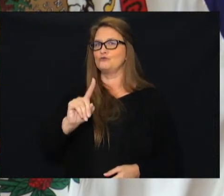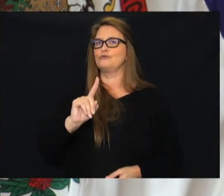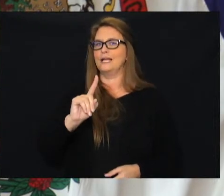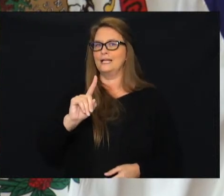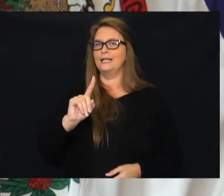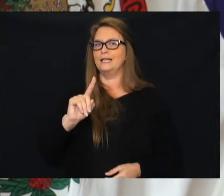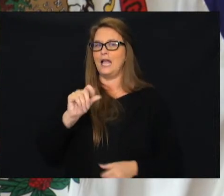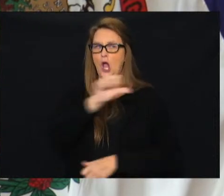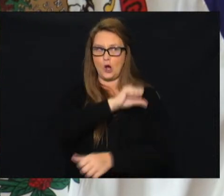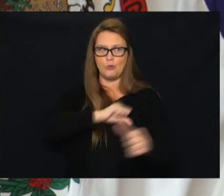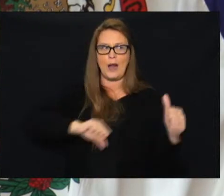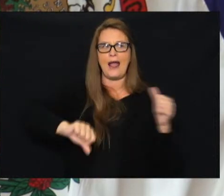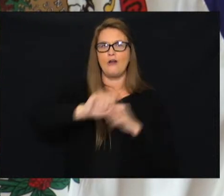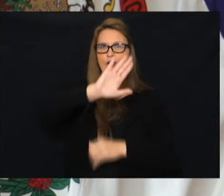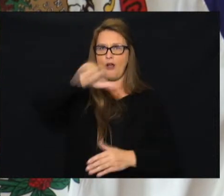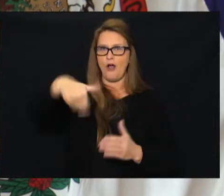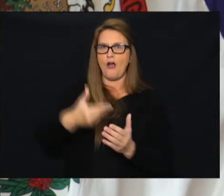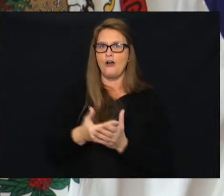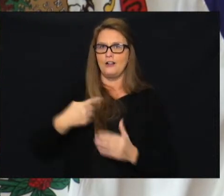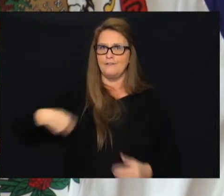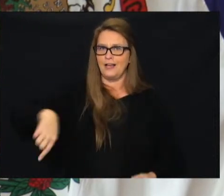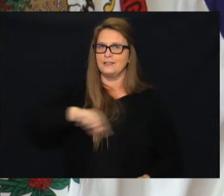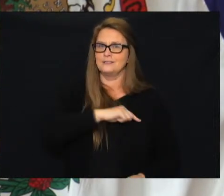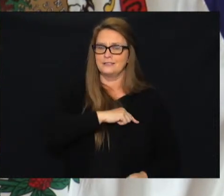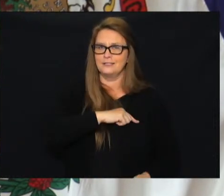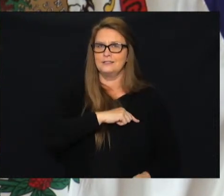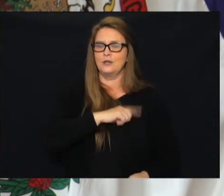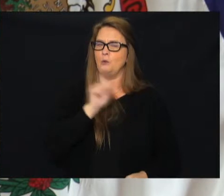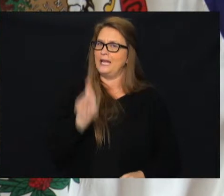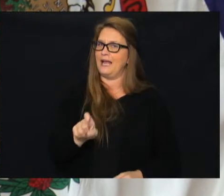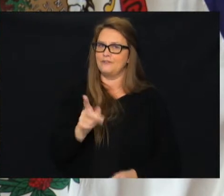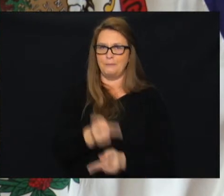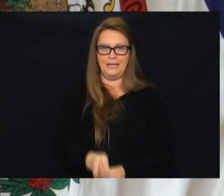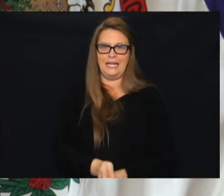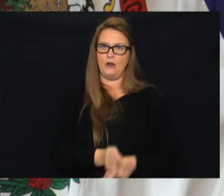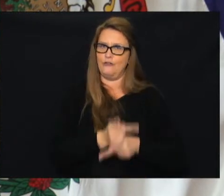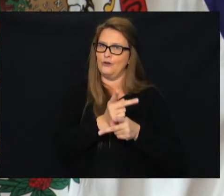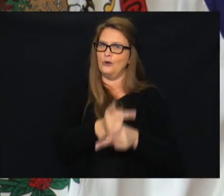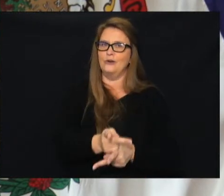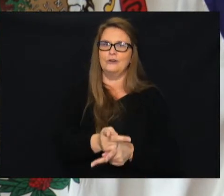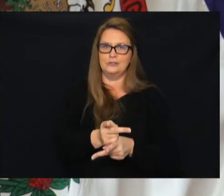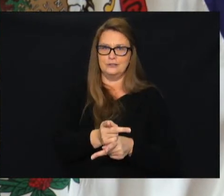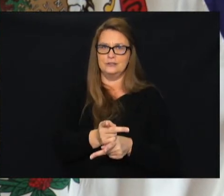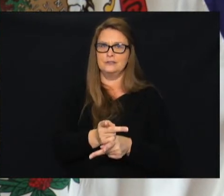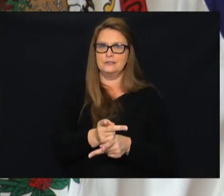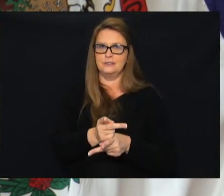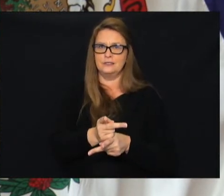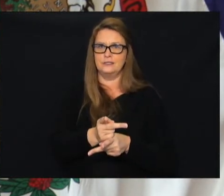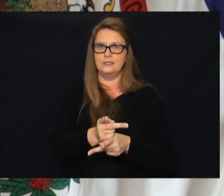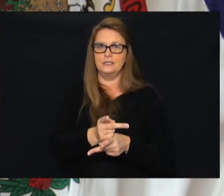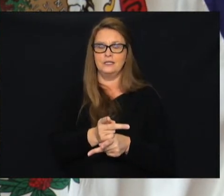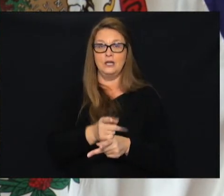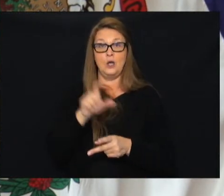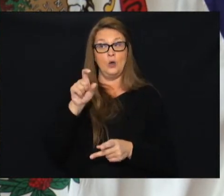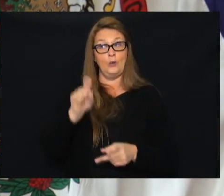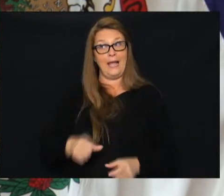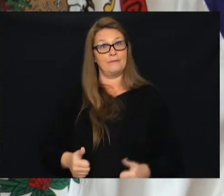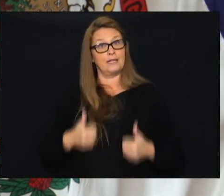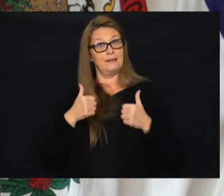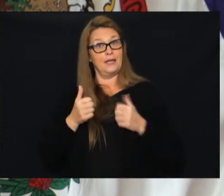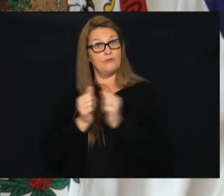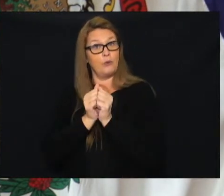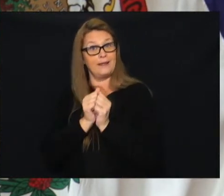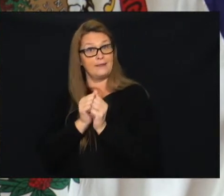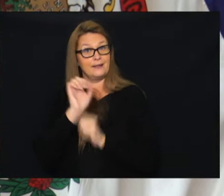us, and we really need to be really careful. That's all there is to it. We're going to have to live with it, are we